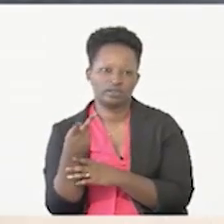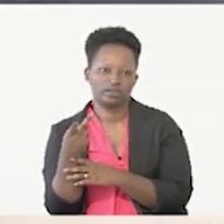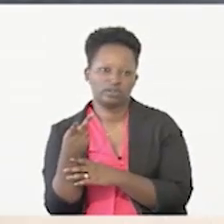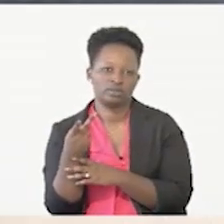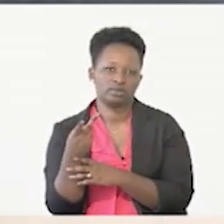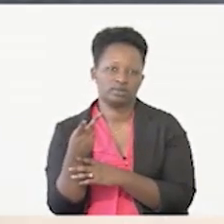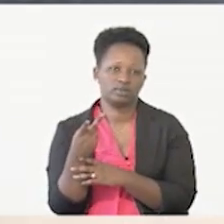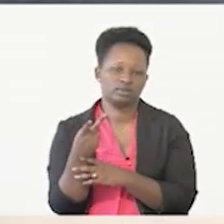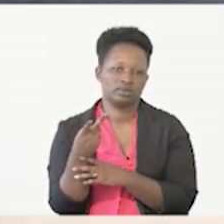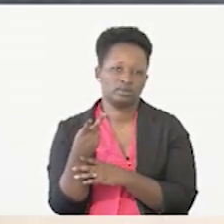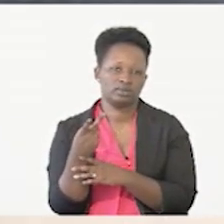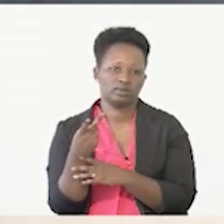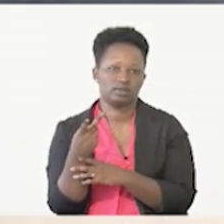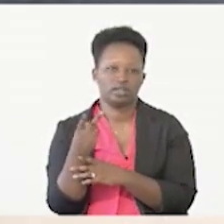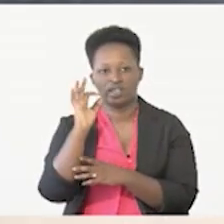2,000,